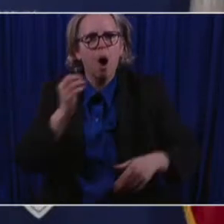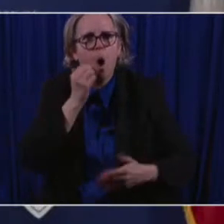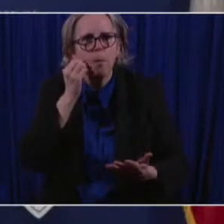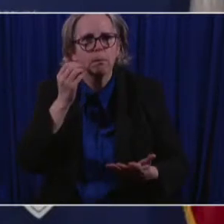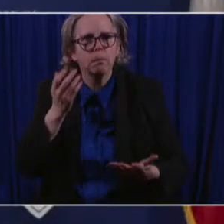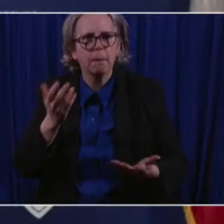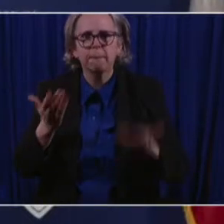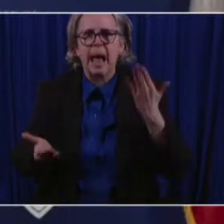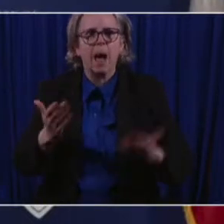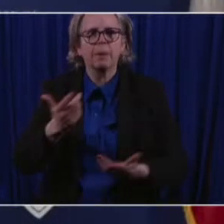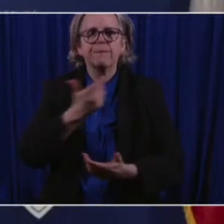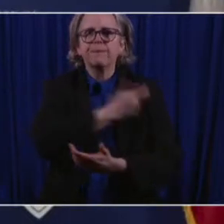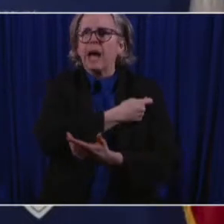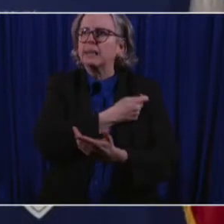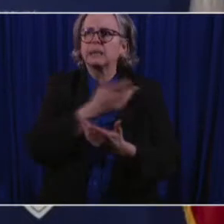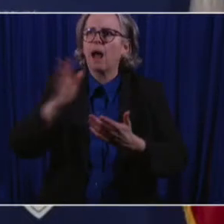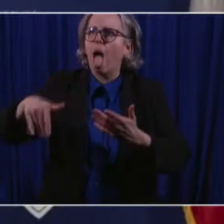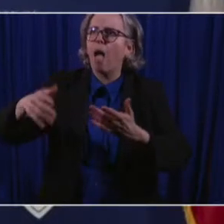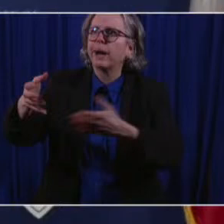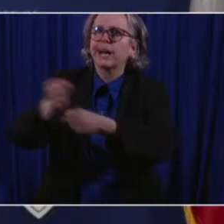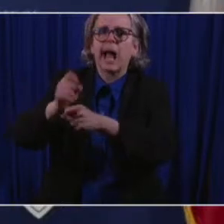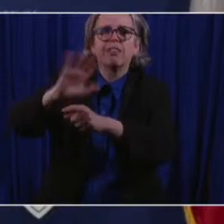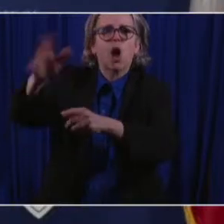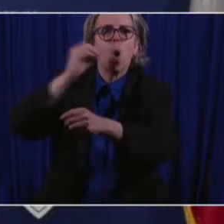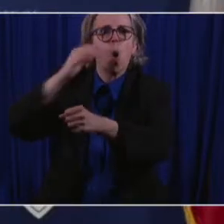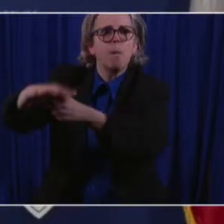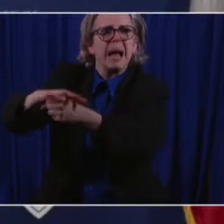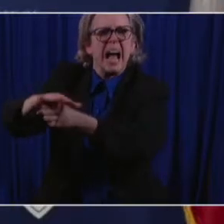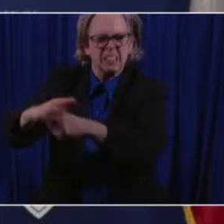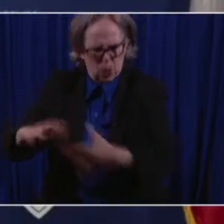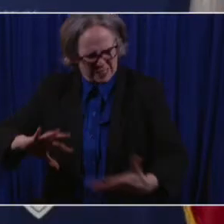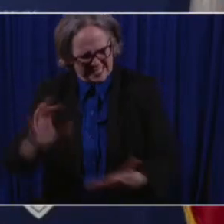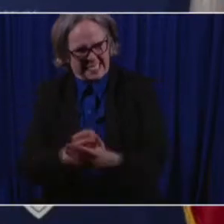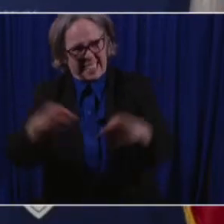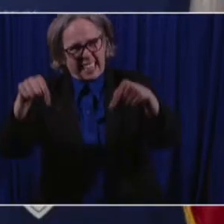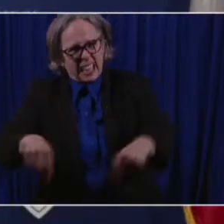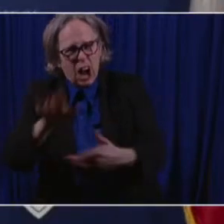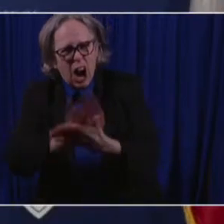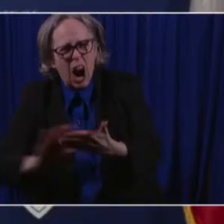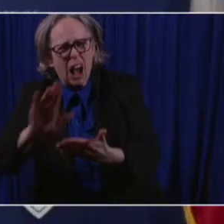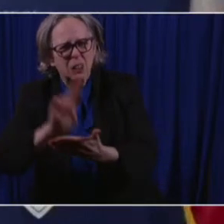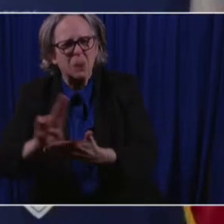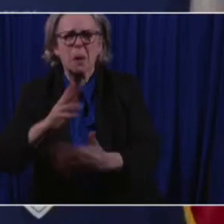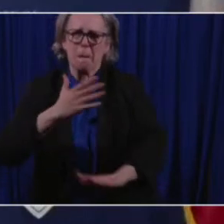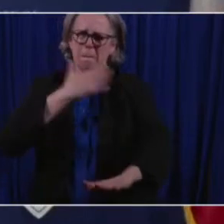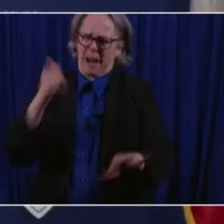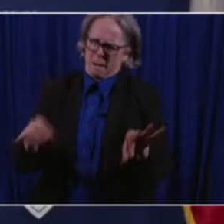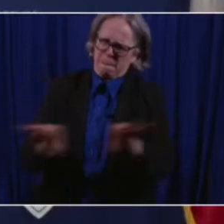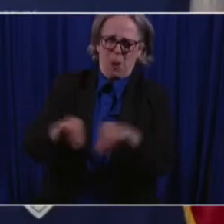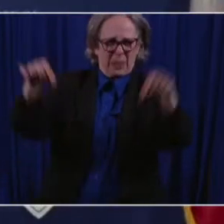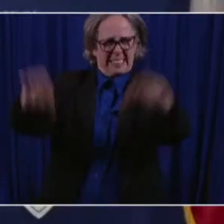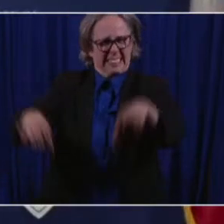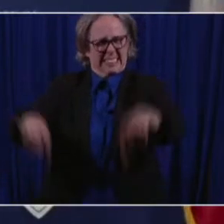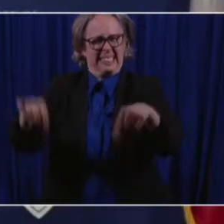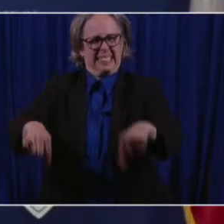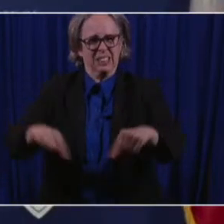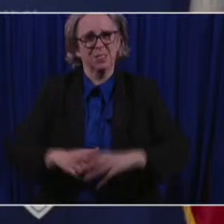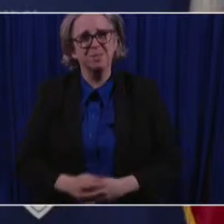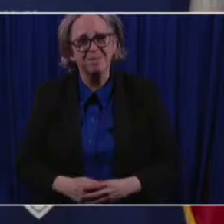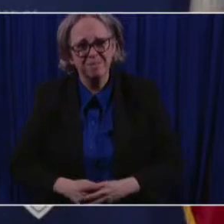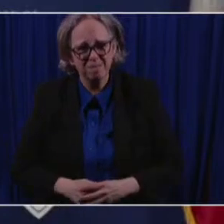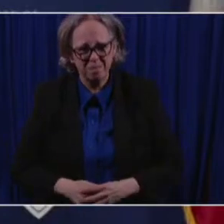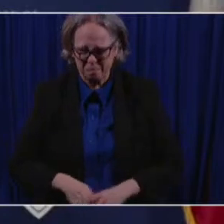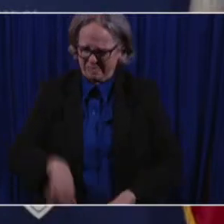that vaccine now, that's very important. So all these things coming together, we are in a battle,